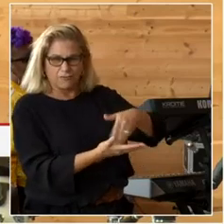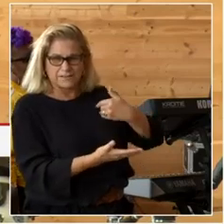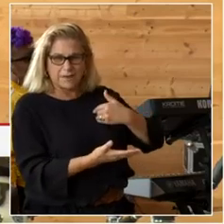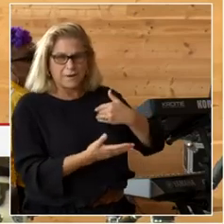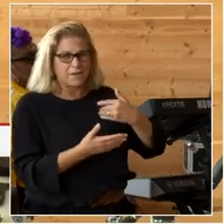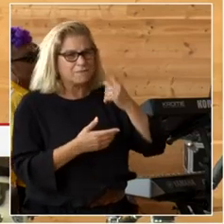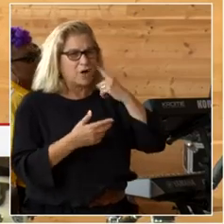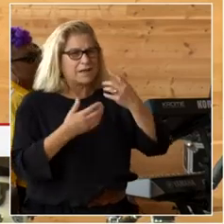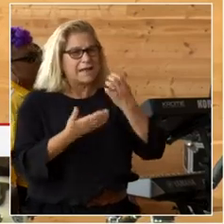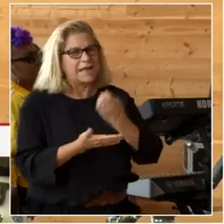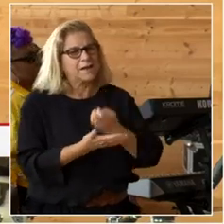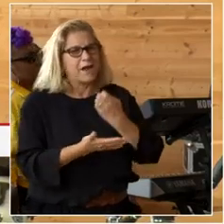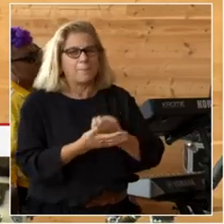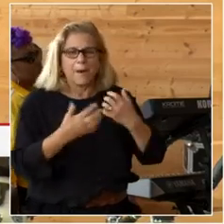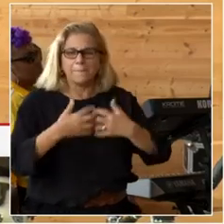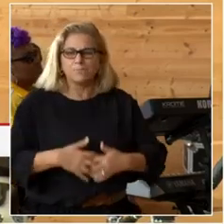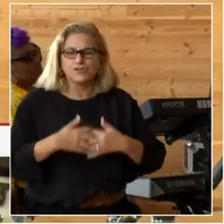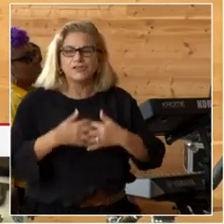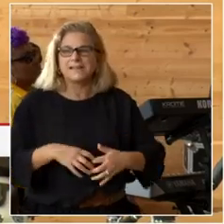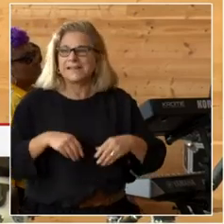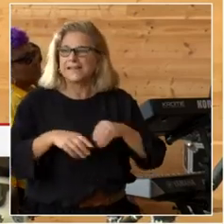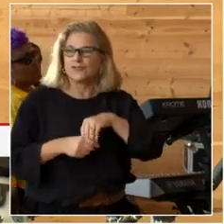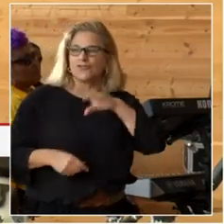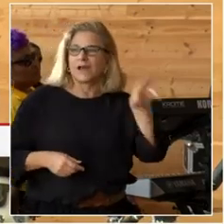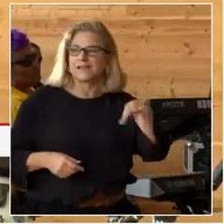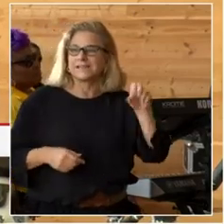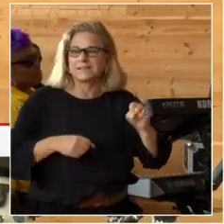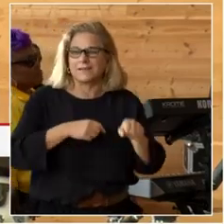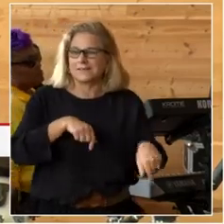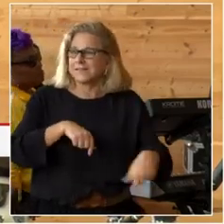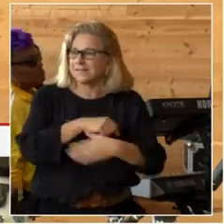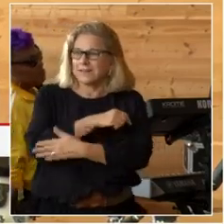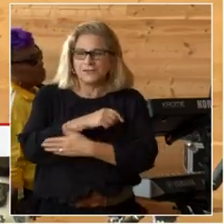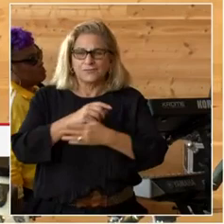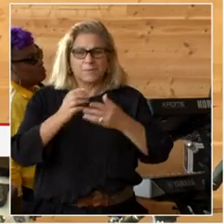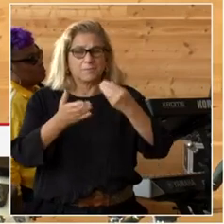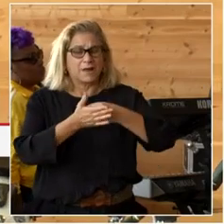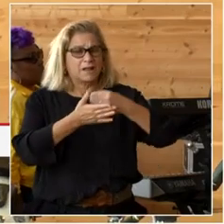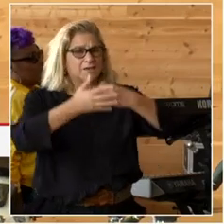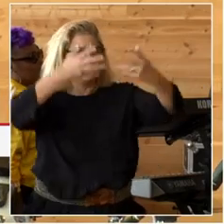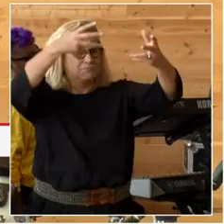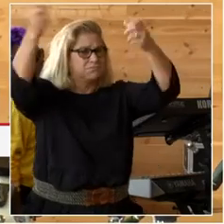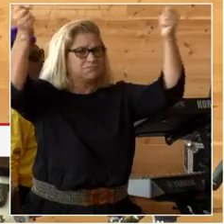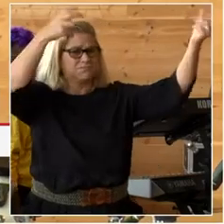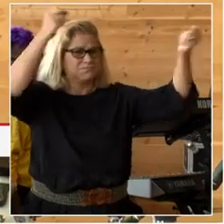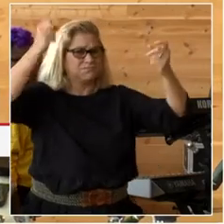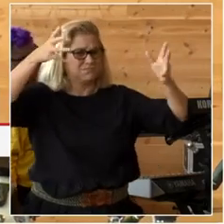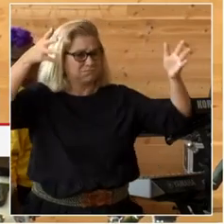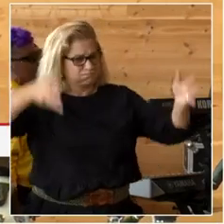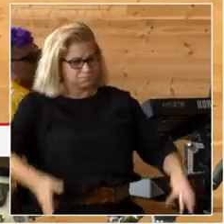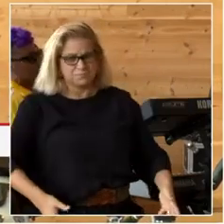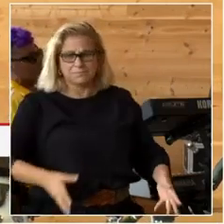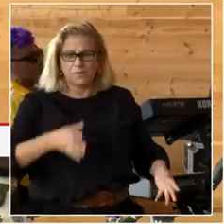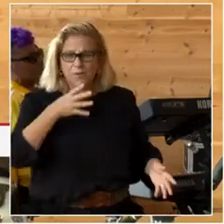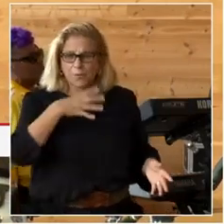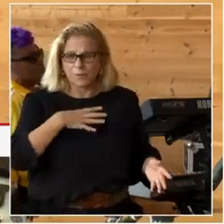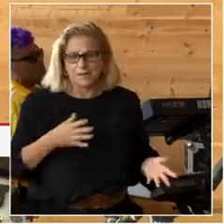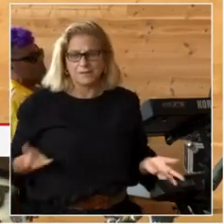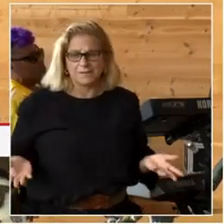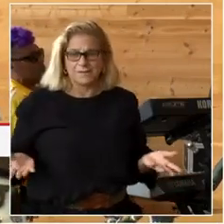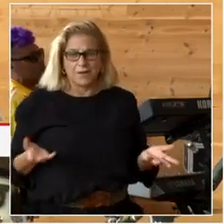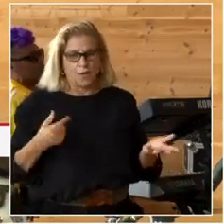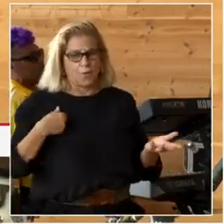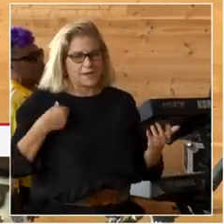of our country, not to mention political and otherwise. But we have everything that